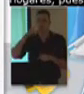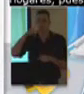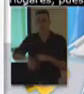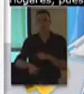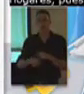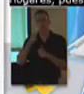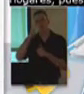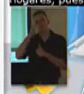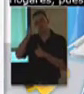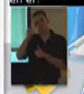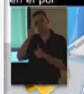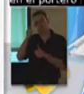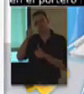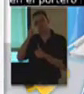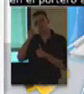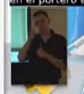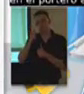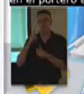is calling,